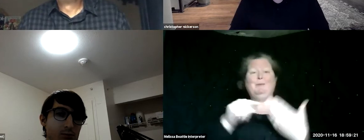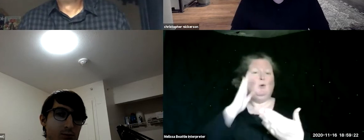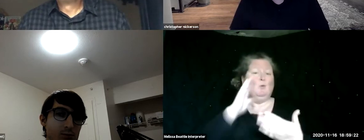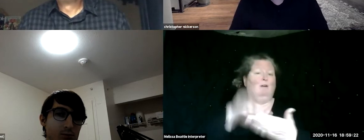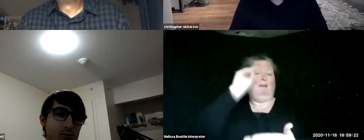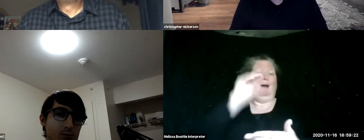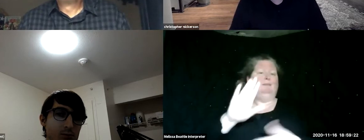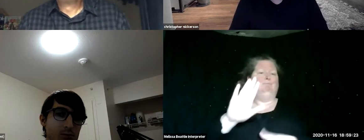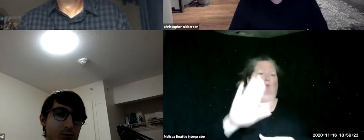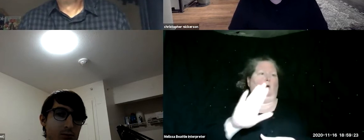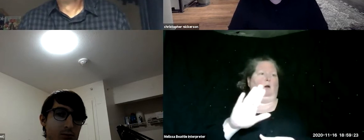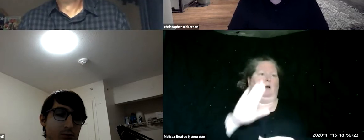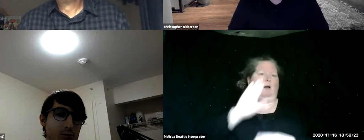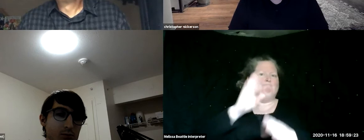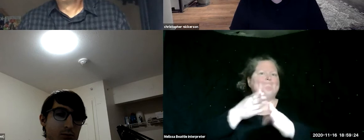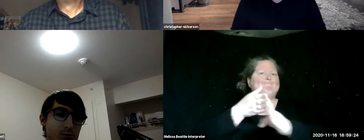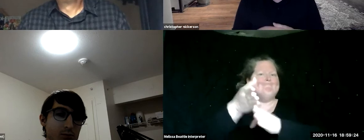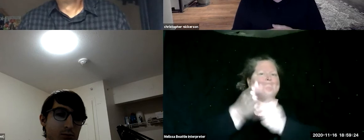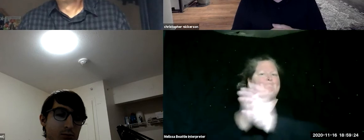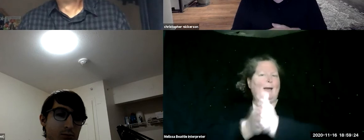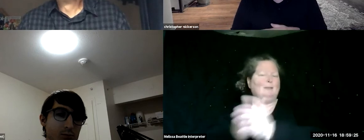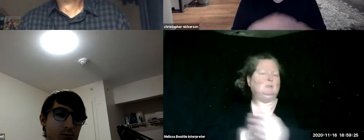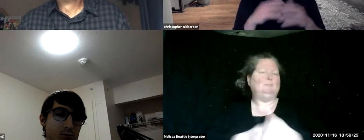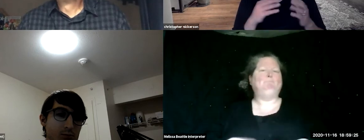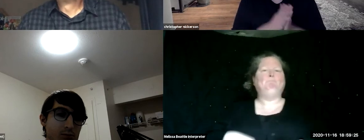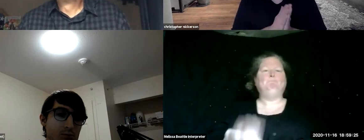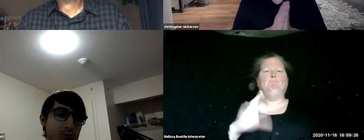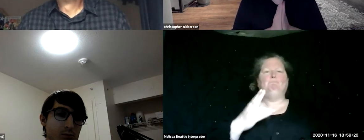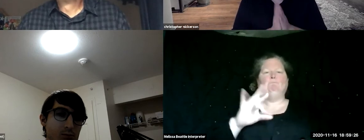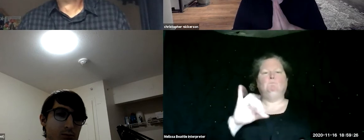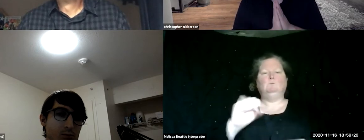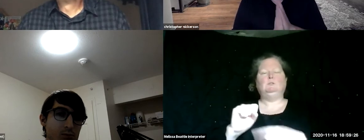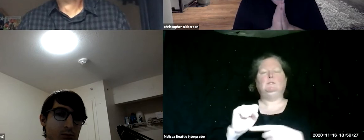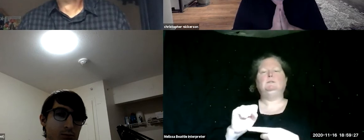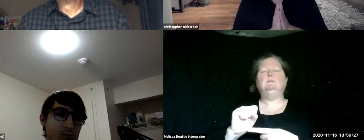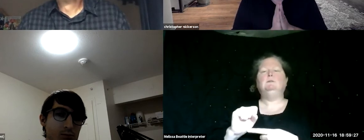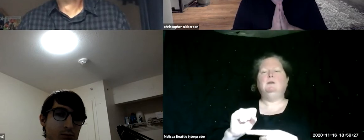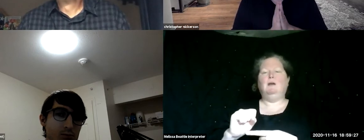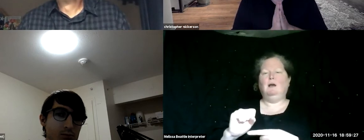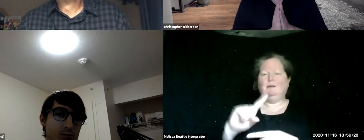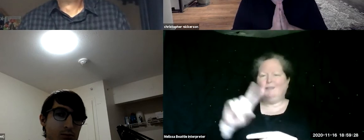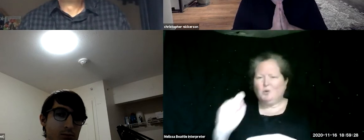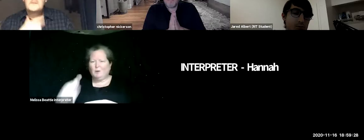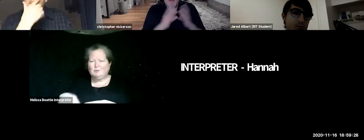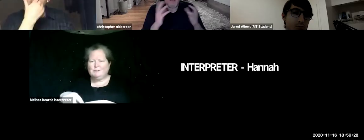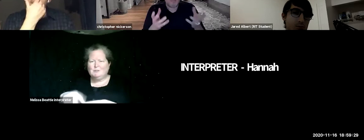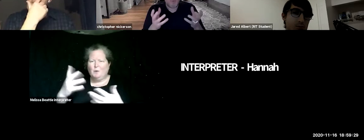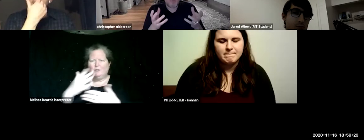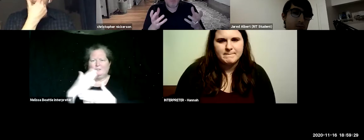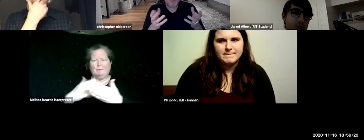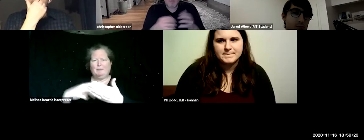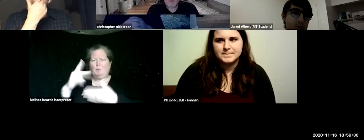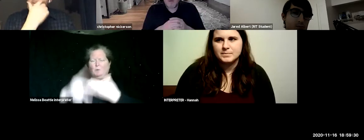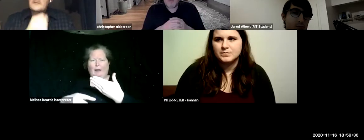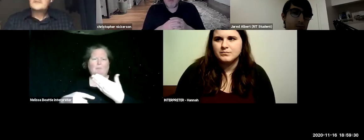A little bit further was, you know, what are some of the programs? I think if you're going to take something like an